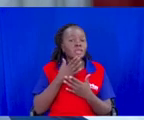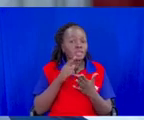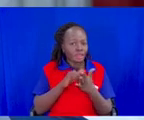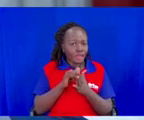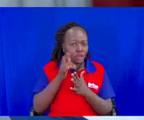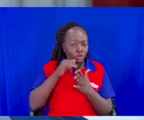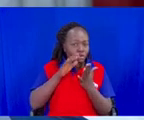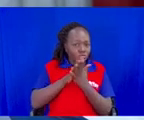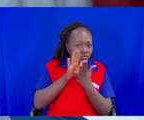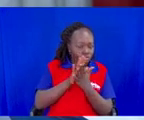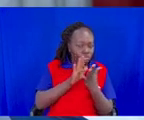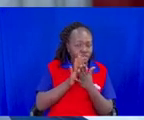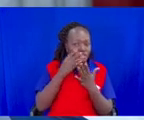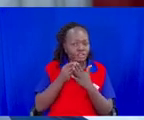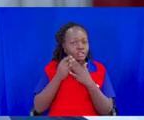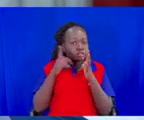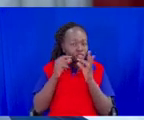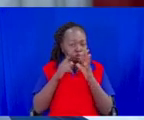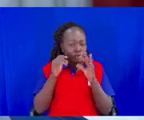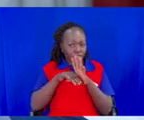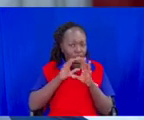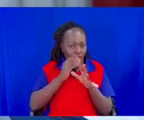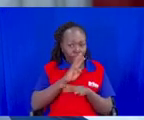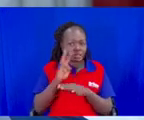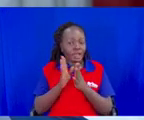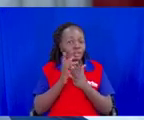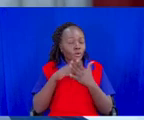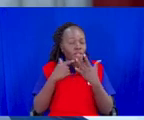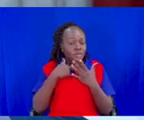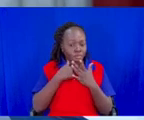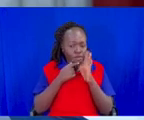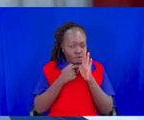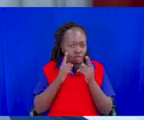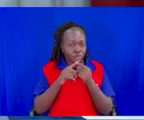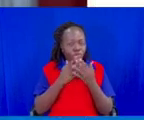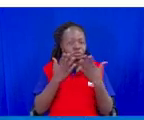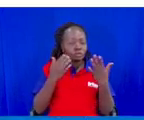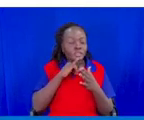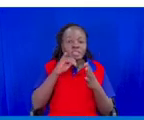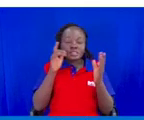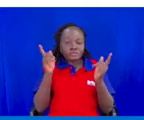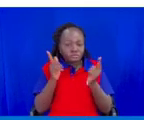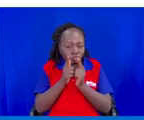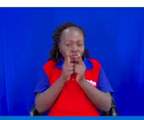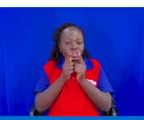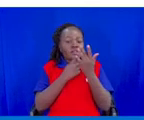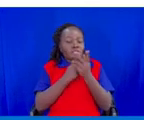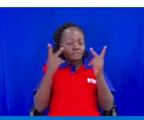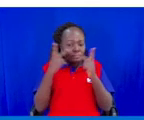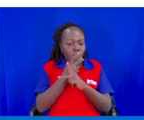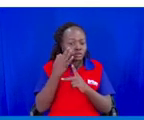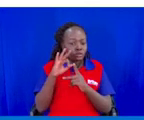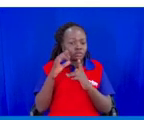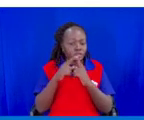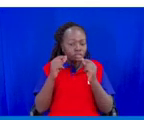on our website, and therefore what I will present to you will be a brief or an abridged version of the